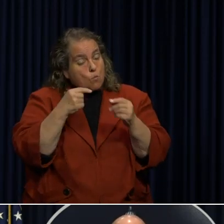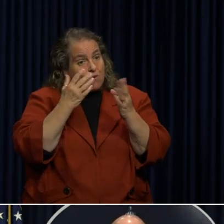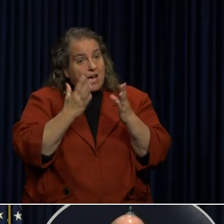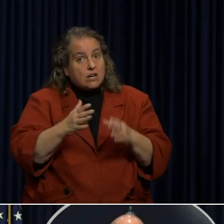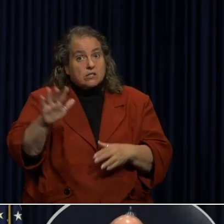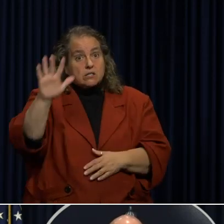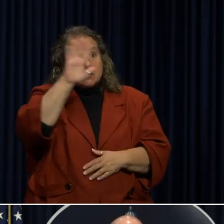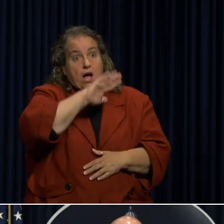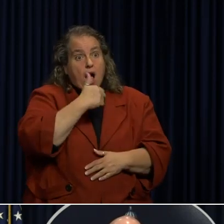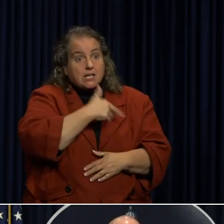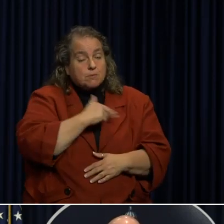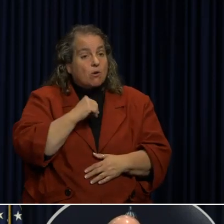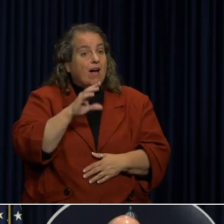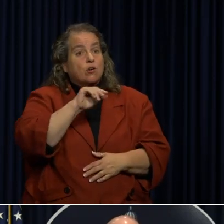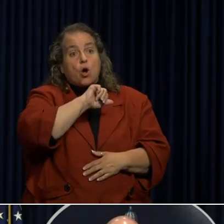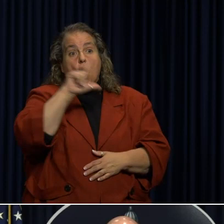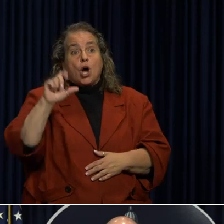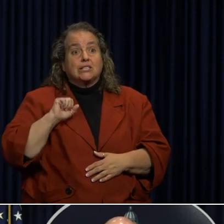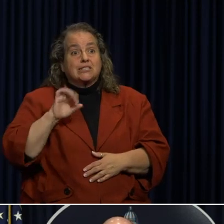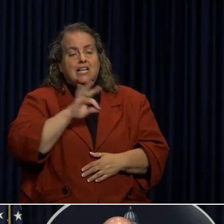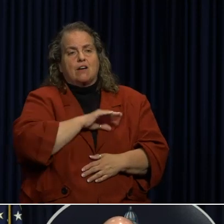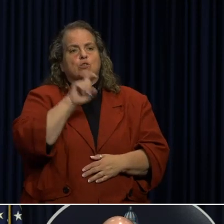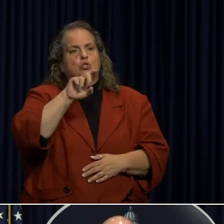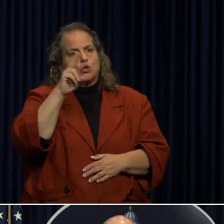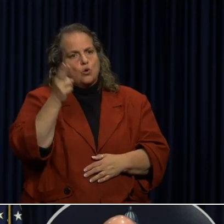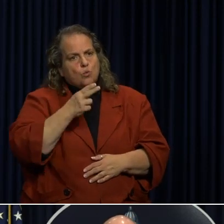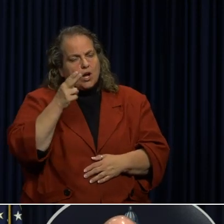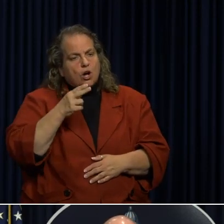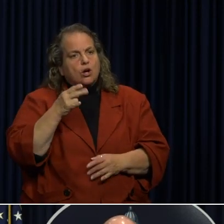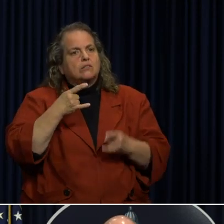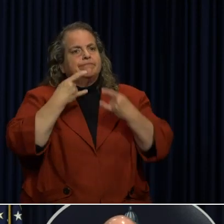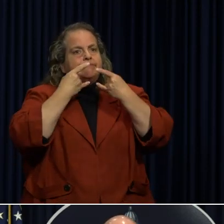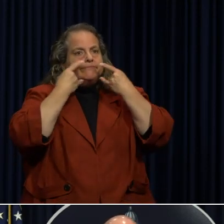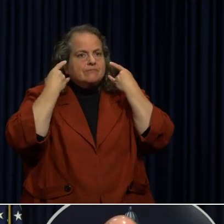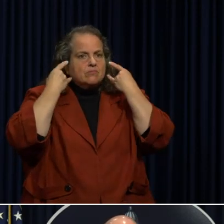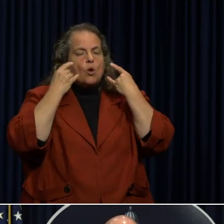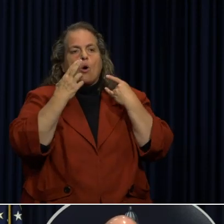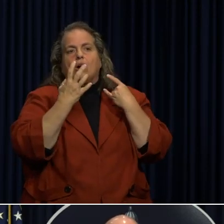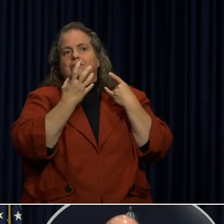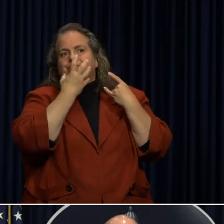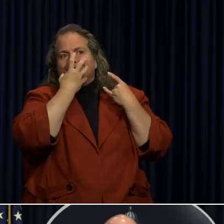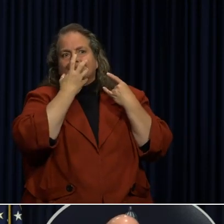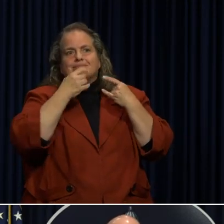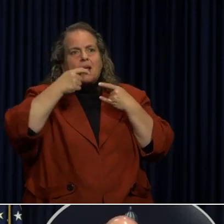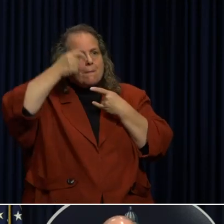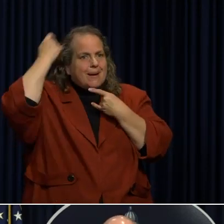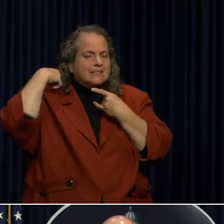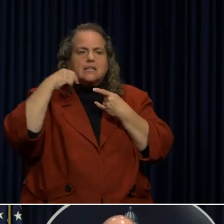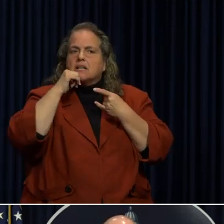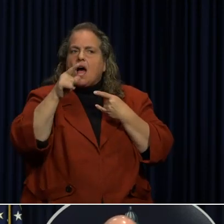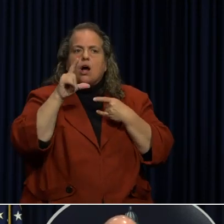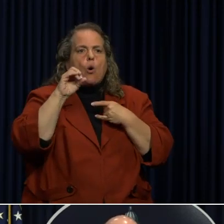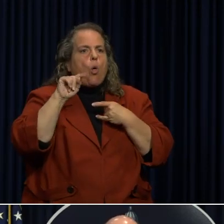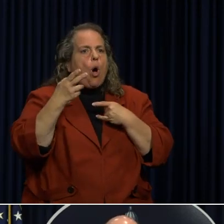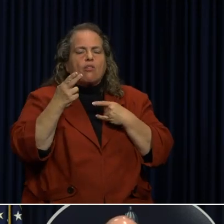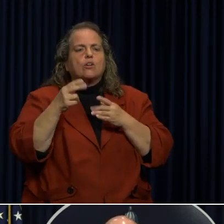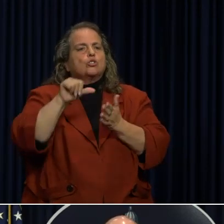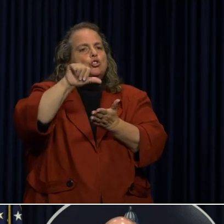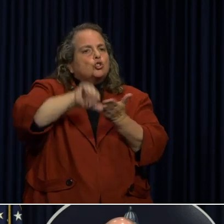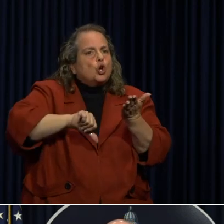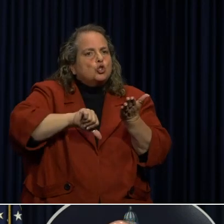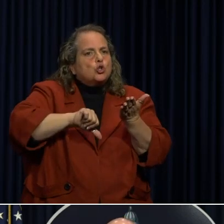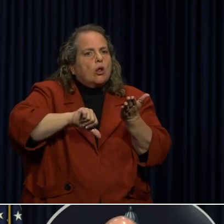providers in the hospital and every other staff member should be wearing a surgical or a procedural mask of some sort. Not cloth, the surgical or procedural ones.